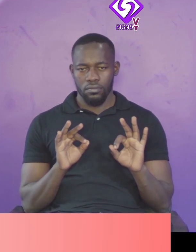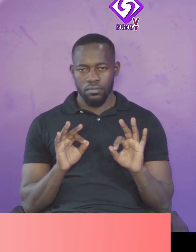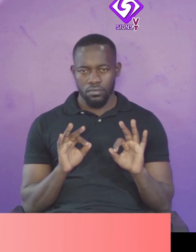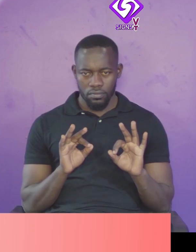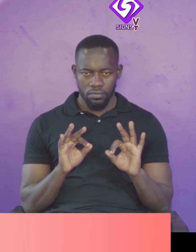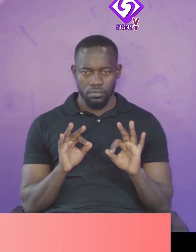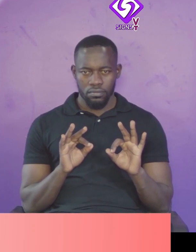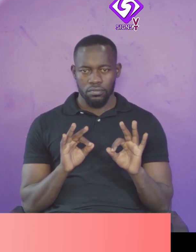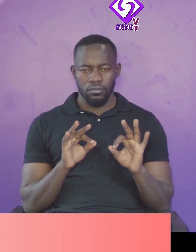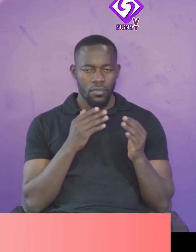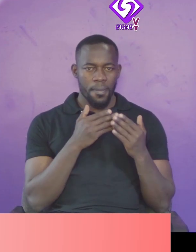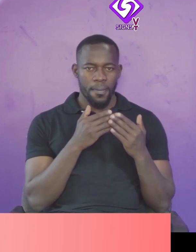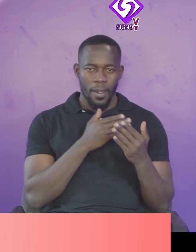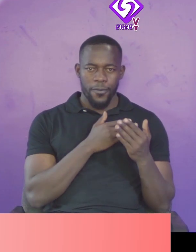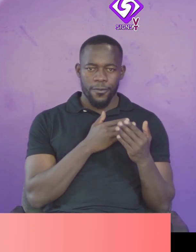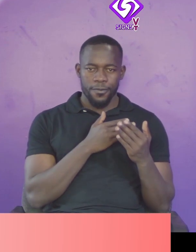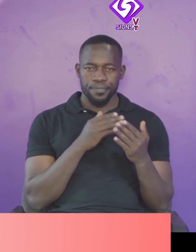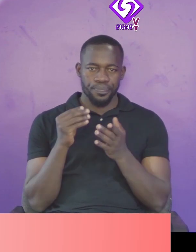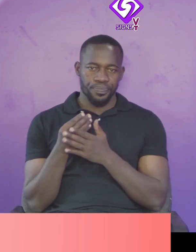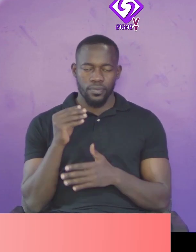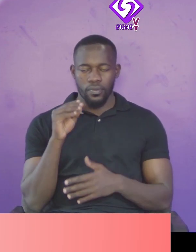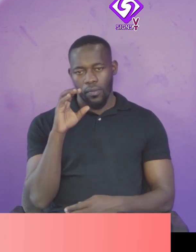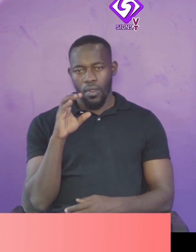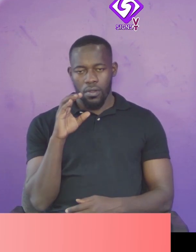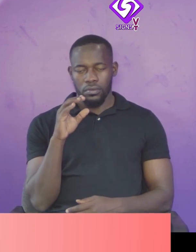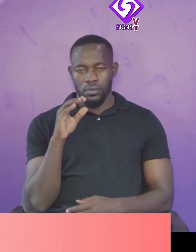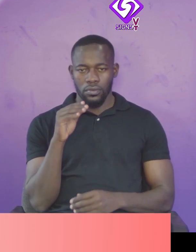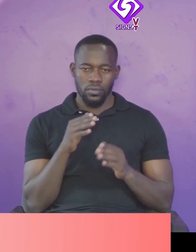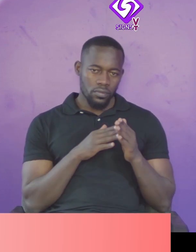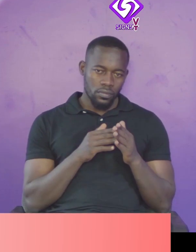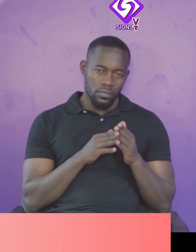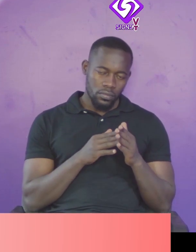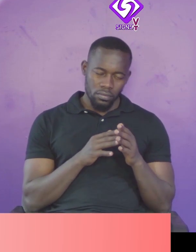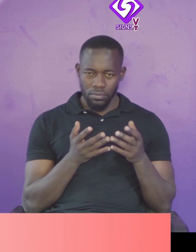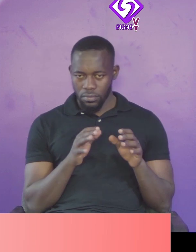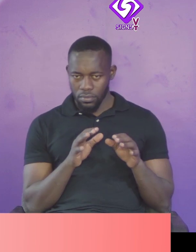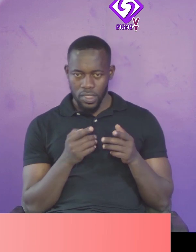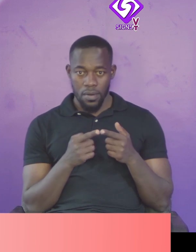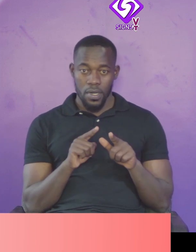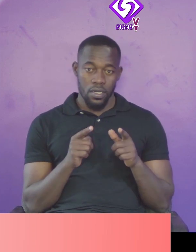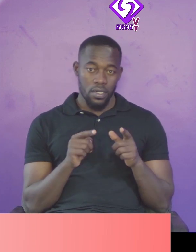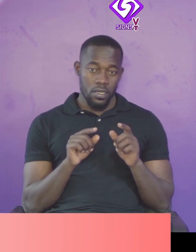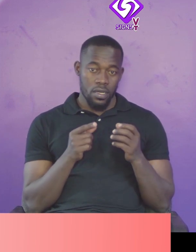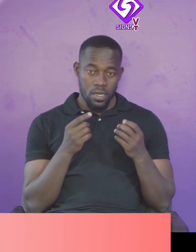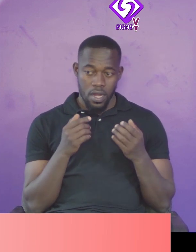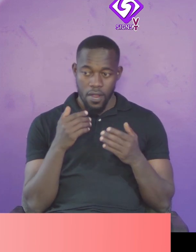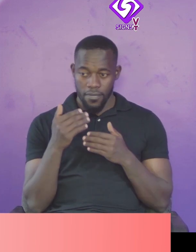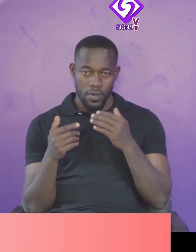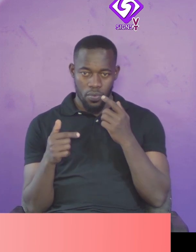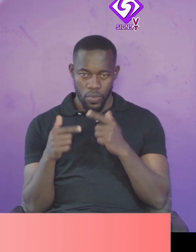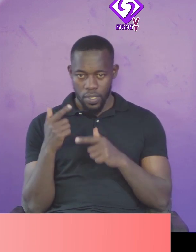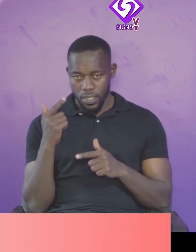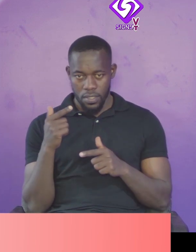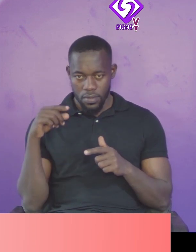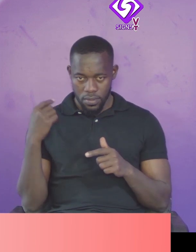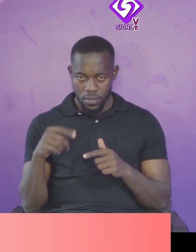There was a time they looked like they are crumbling, but I think after that win against Tottenham,